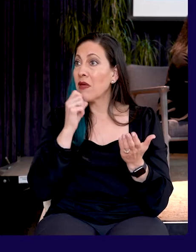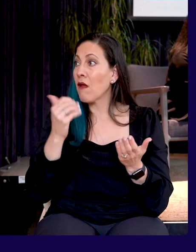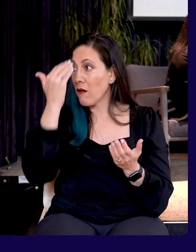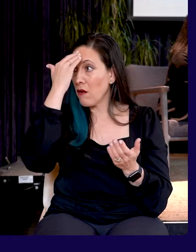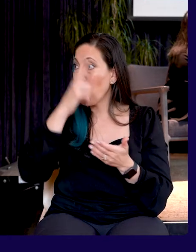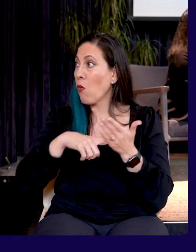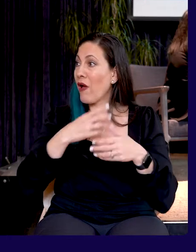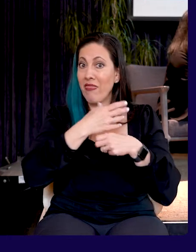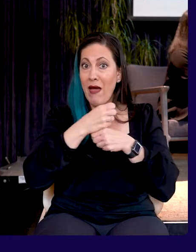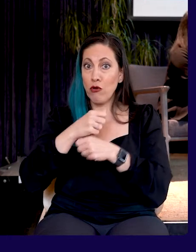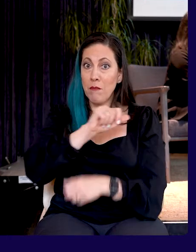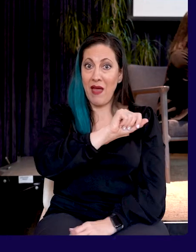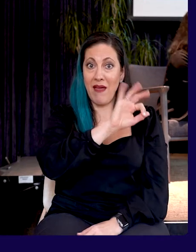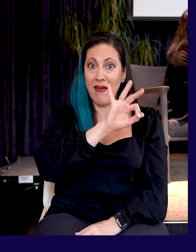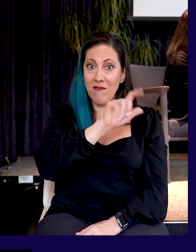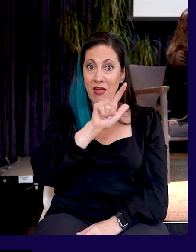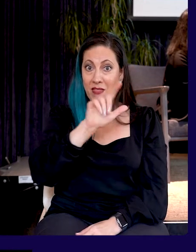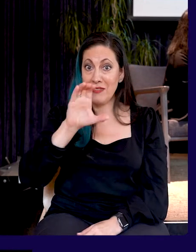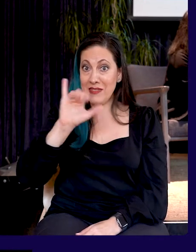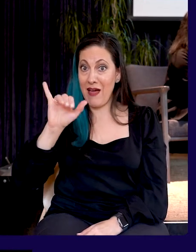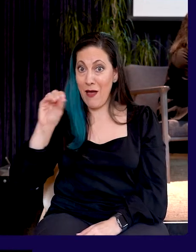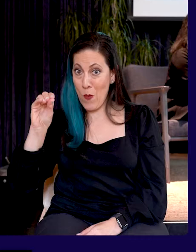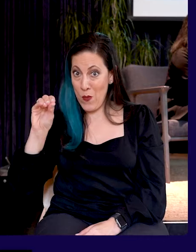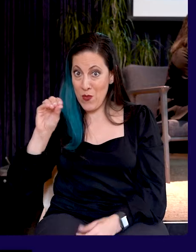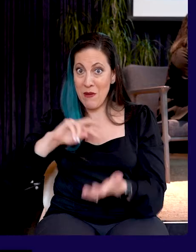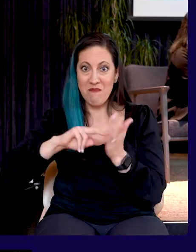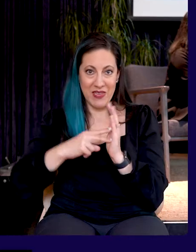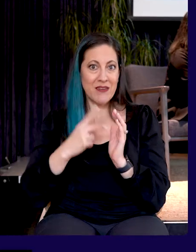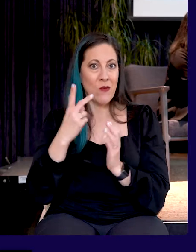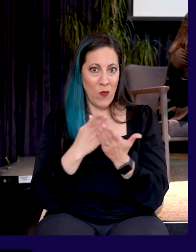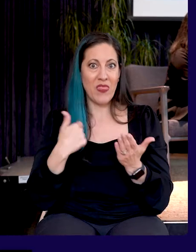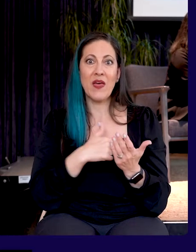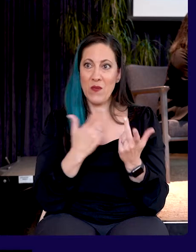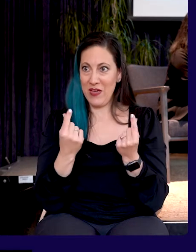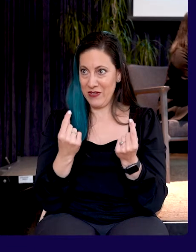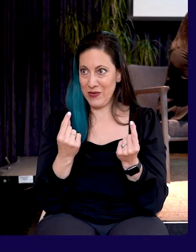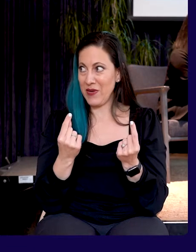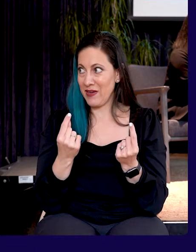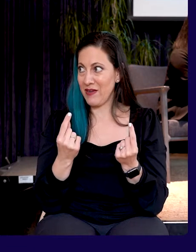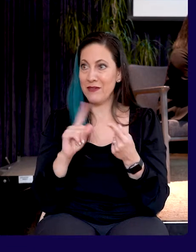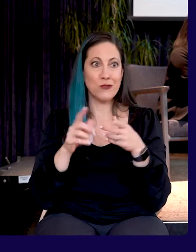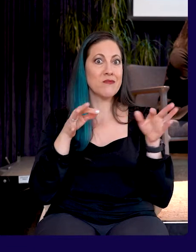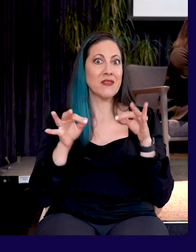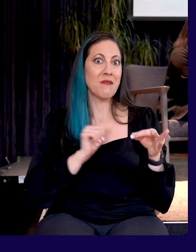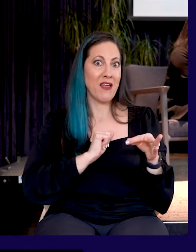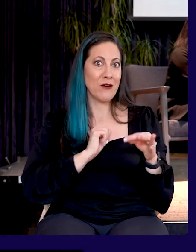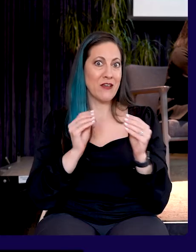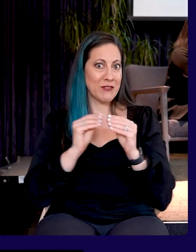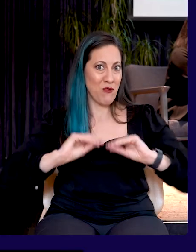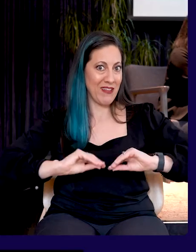the acronym AFL-CIO even yes. means. That's one thing that we're doing at the AFL-CIO is explaining ourselves a lot more